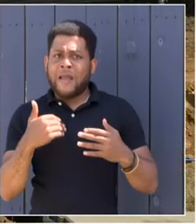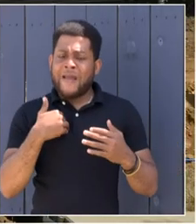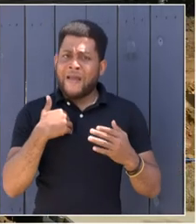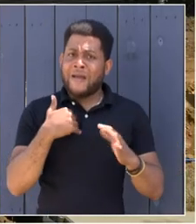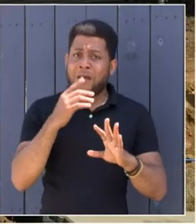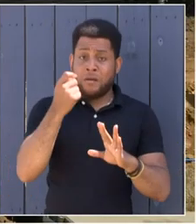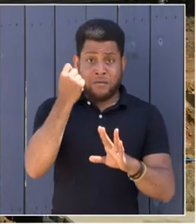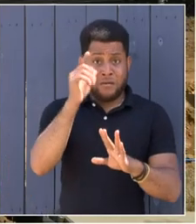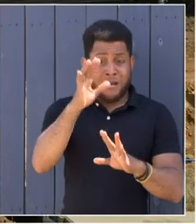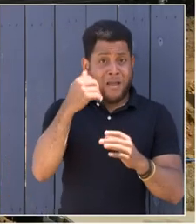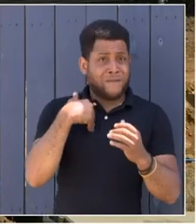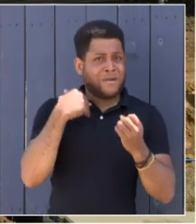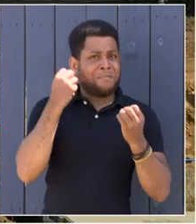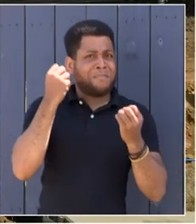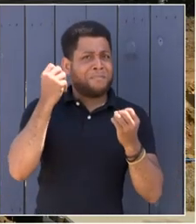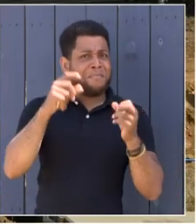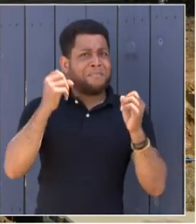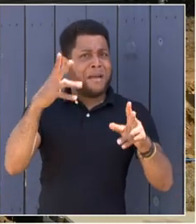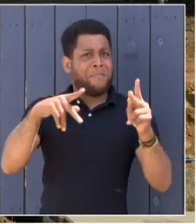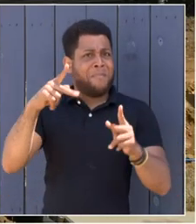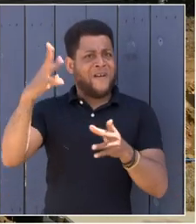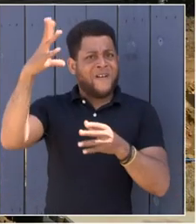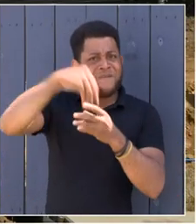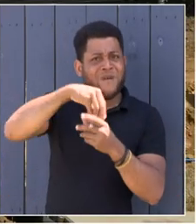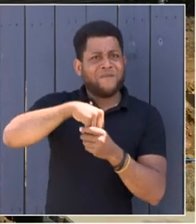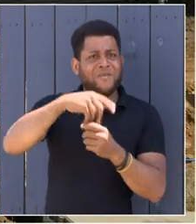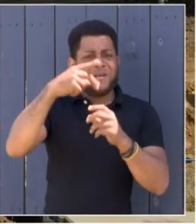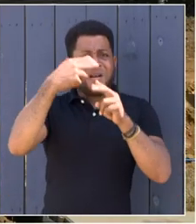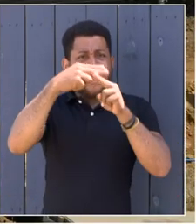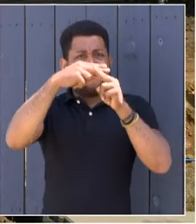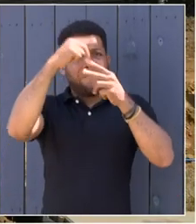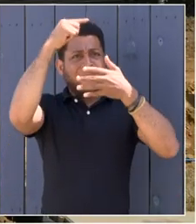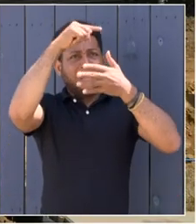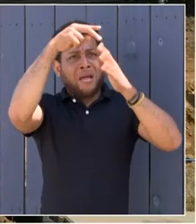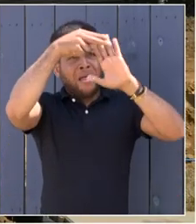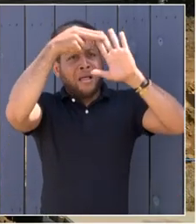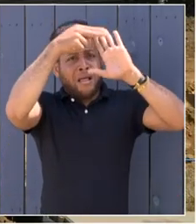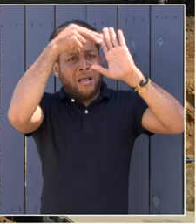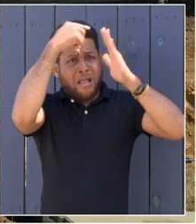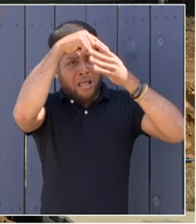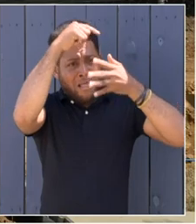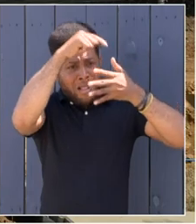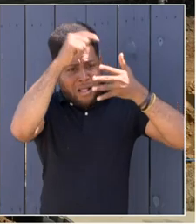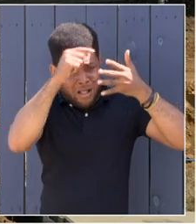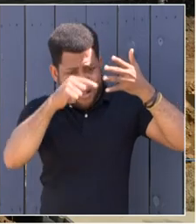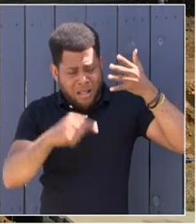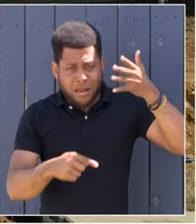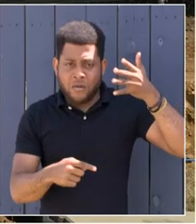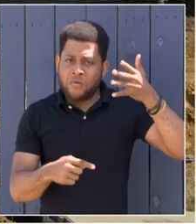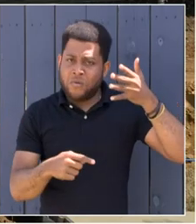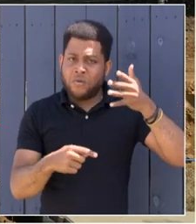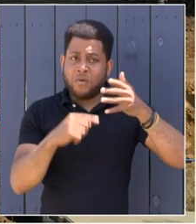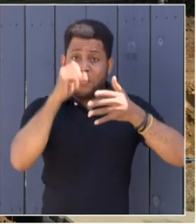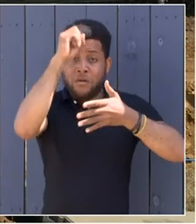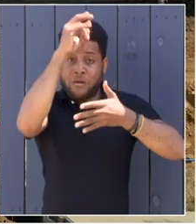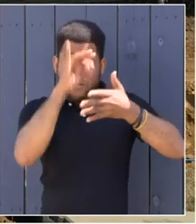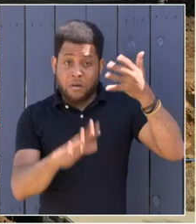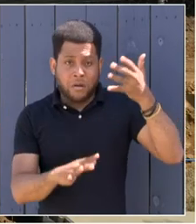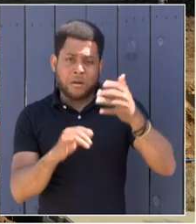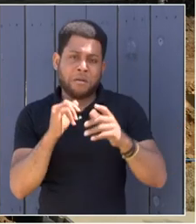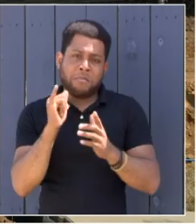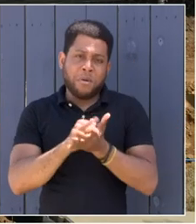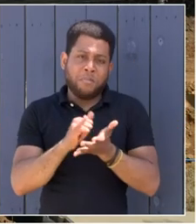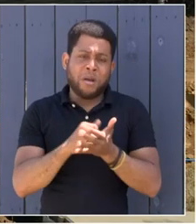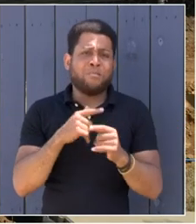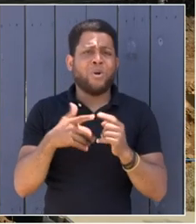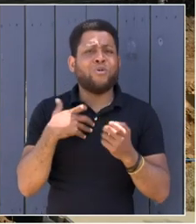my appreciation to the development team who invited me to take part in this, but also have been steadfast in their commitment to this community over in